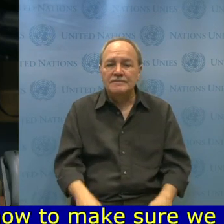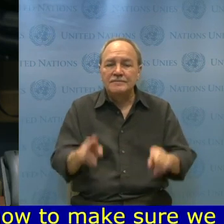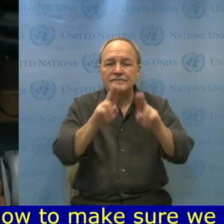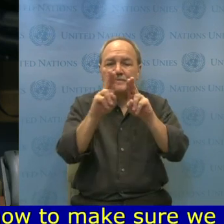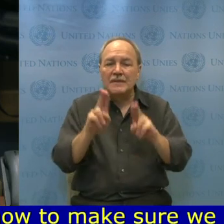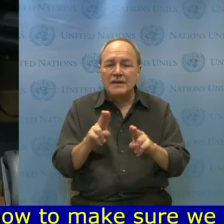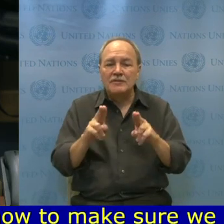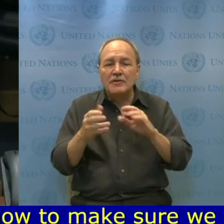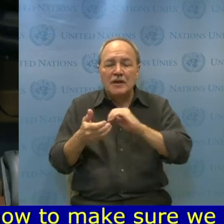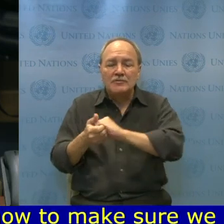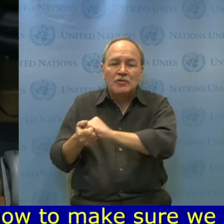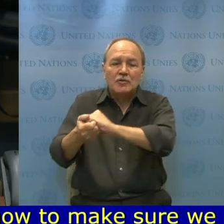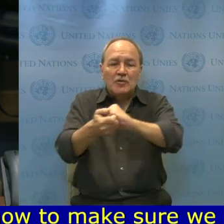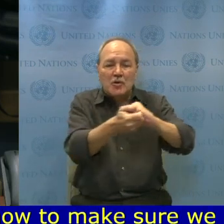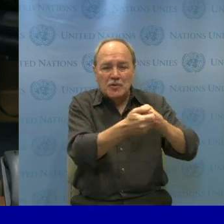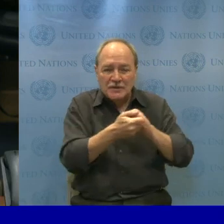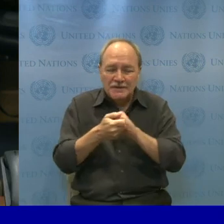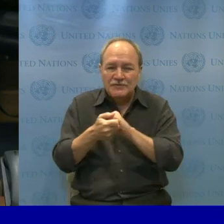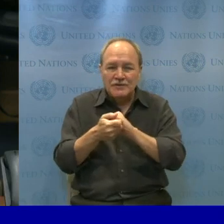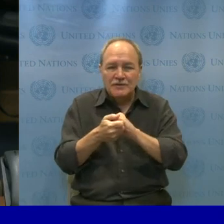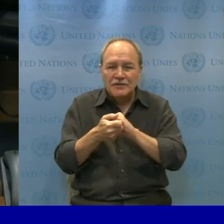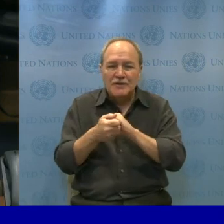Women's Health, Maria Ni